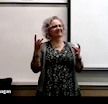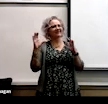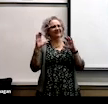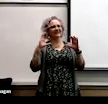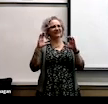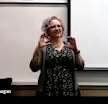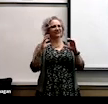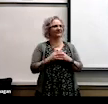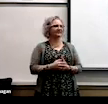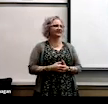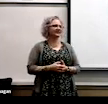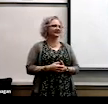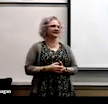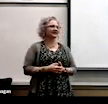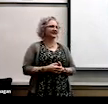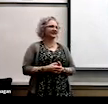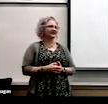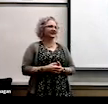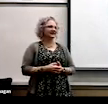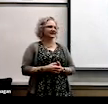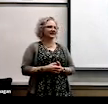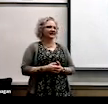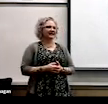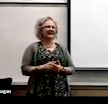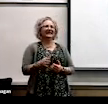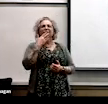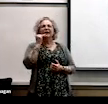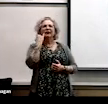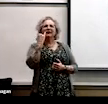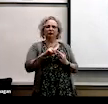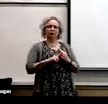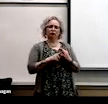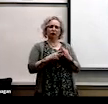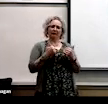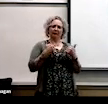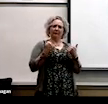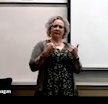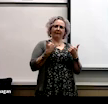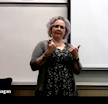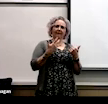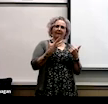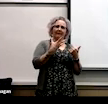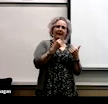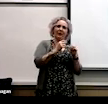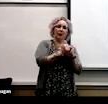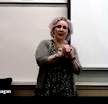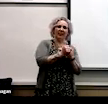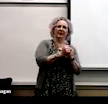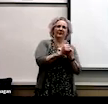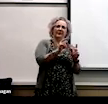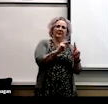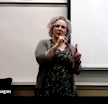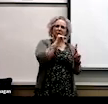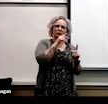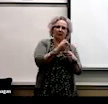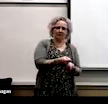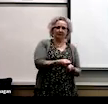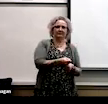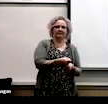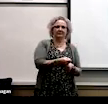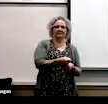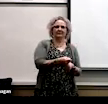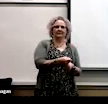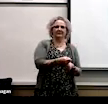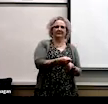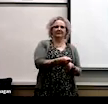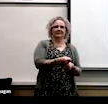conversations, and they're smoother and better if they are introduced by the people they know and trust on the pediatric side. And